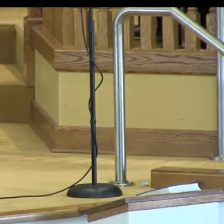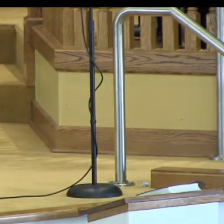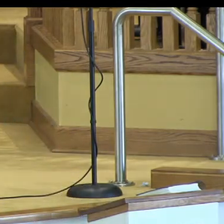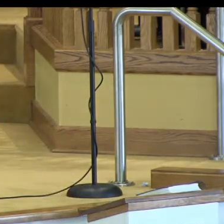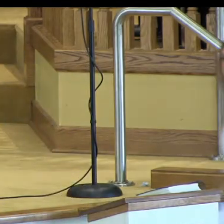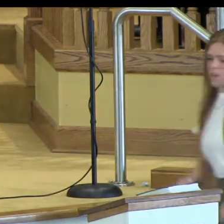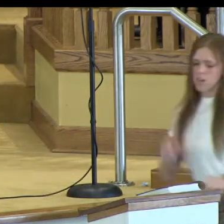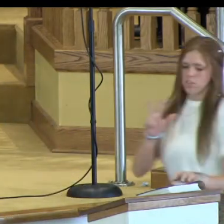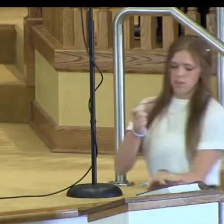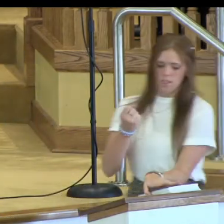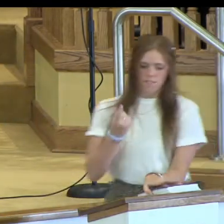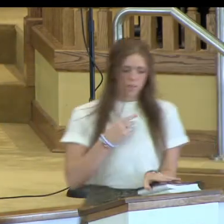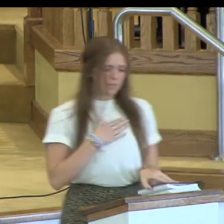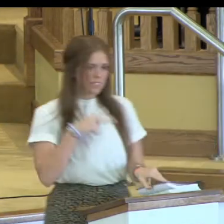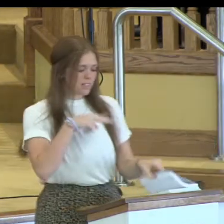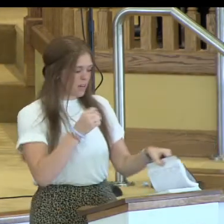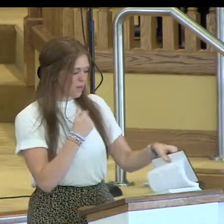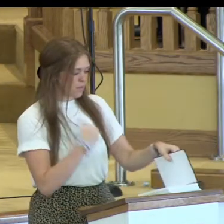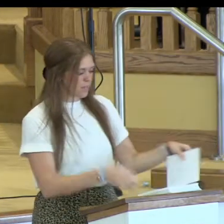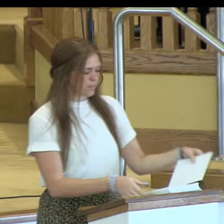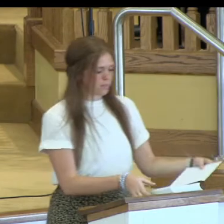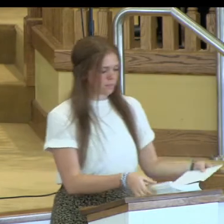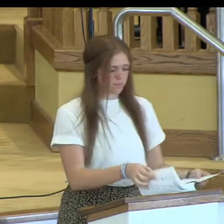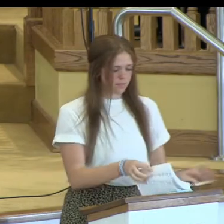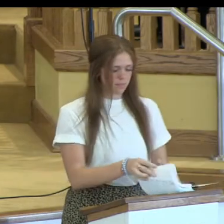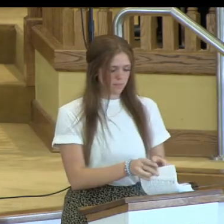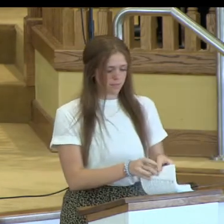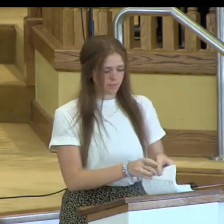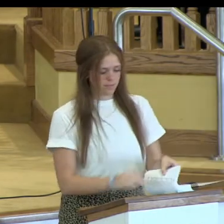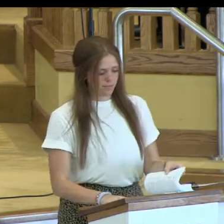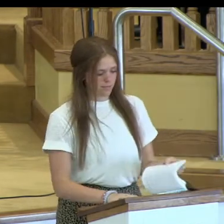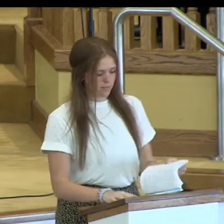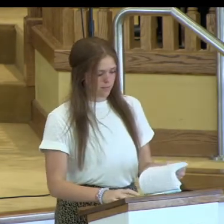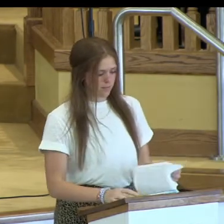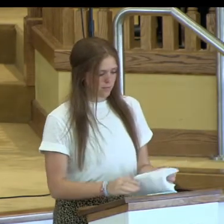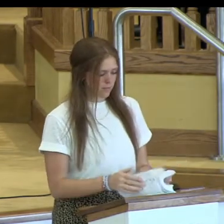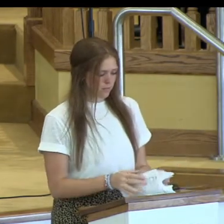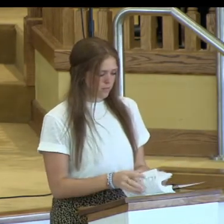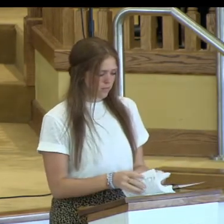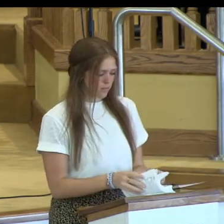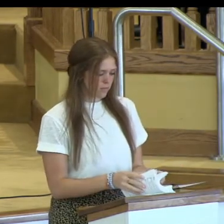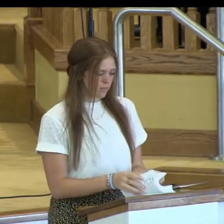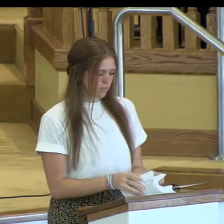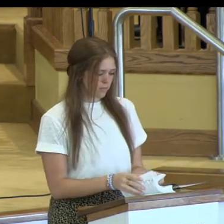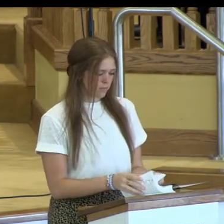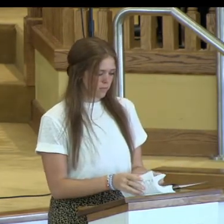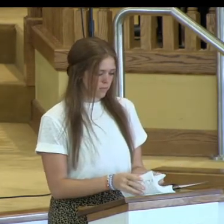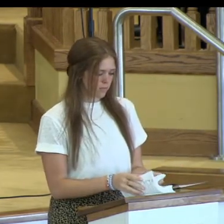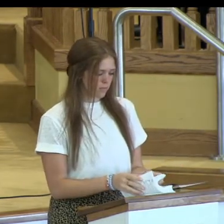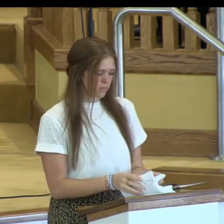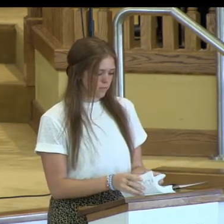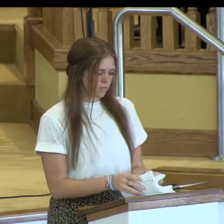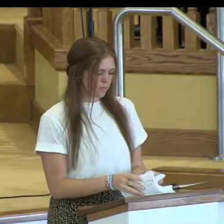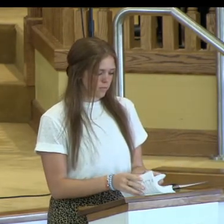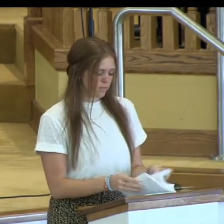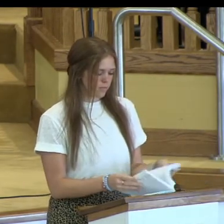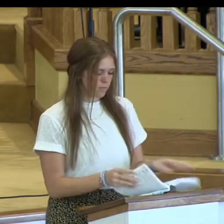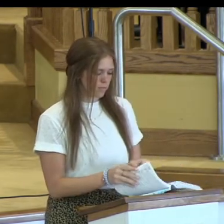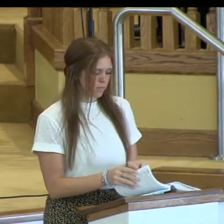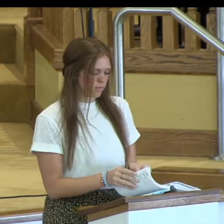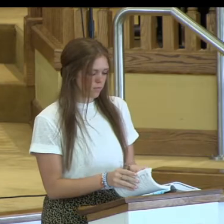All right, number 311. Go ahead and stand with me, please. Once you get there, 311, More About Jesus. We'll sing it on that first verse and have a time of